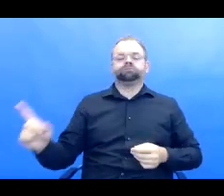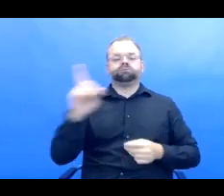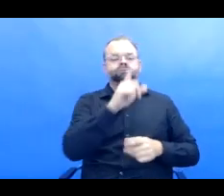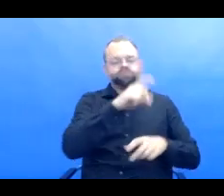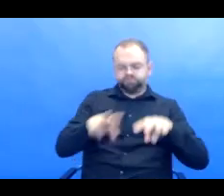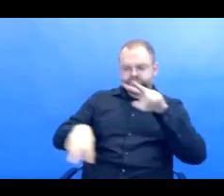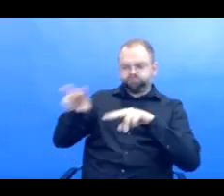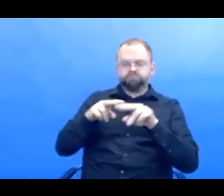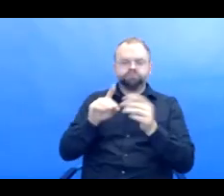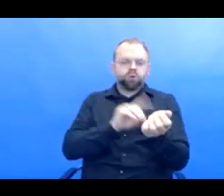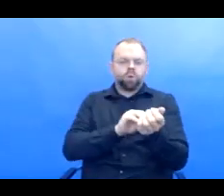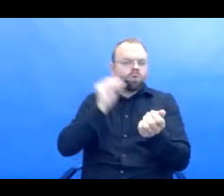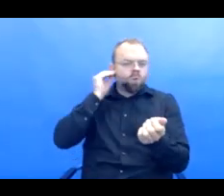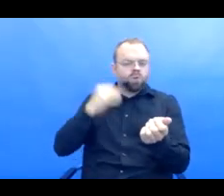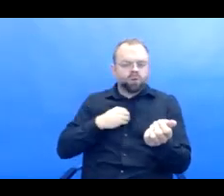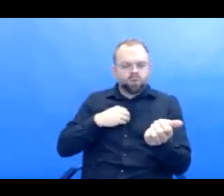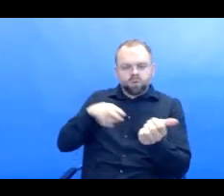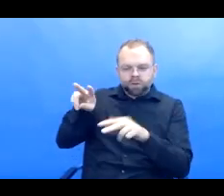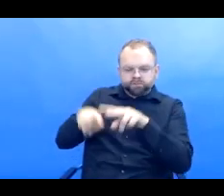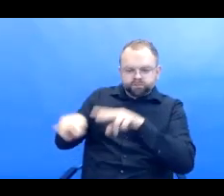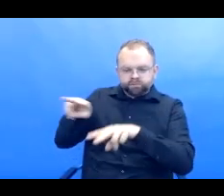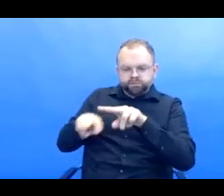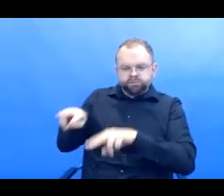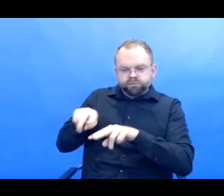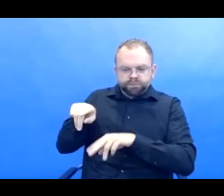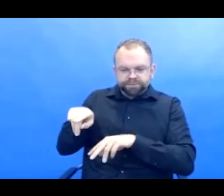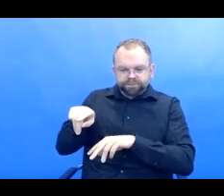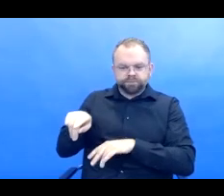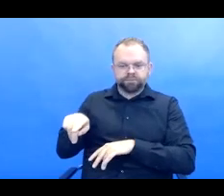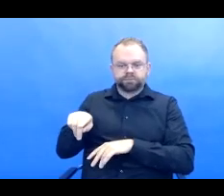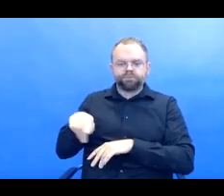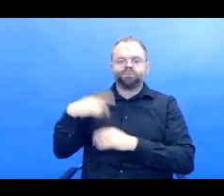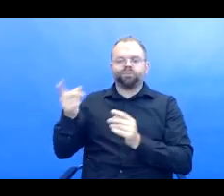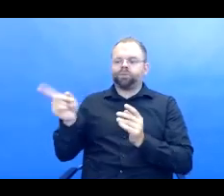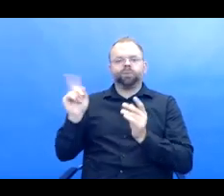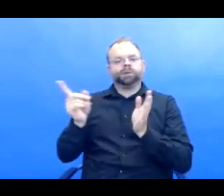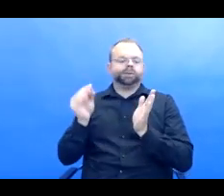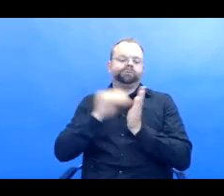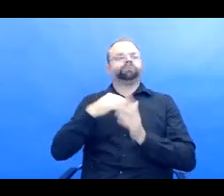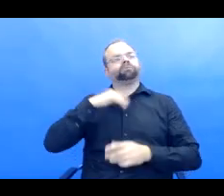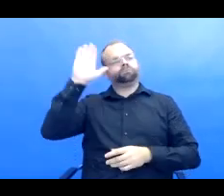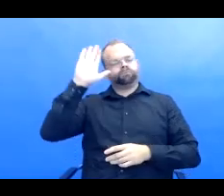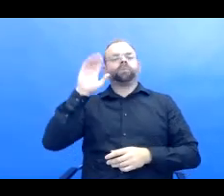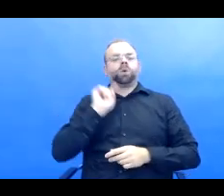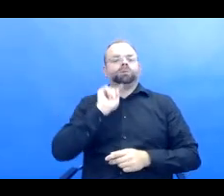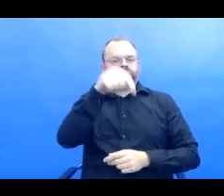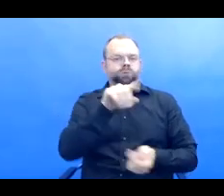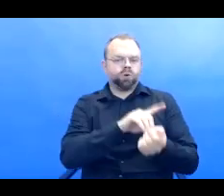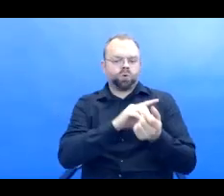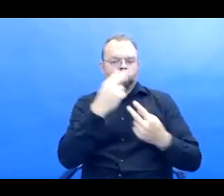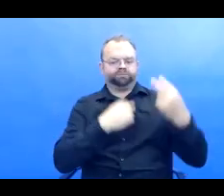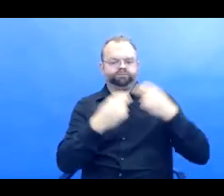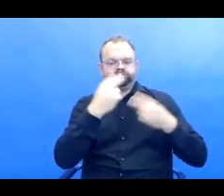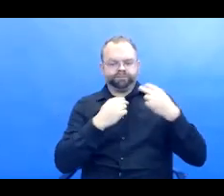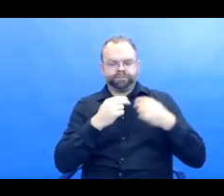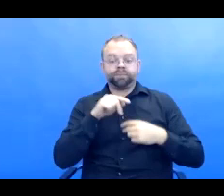at the district level. So people have to travel far distances to go to the district level for the assessment. And